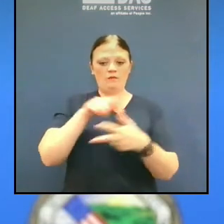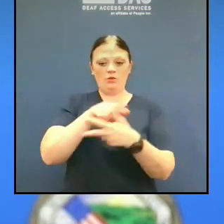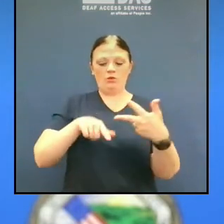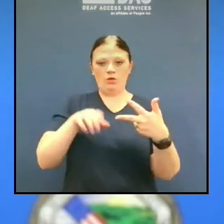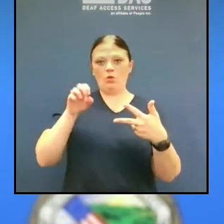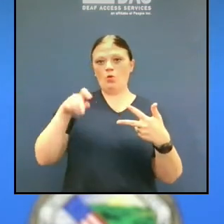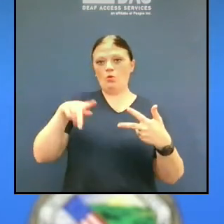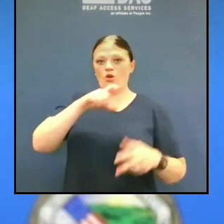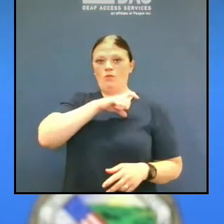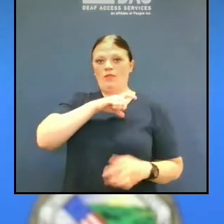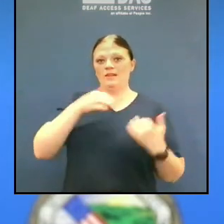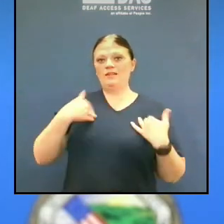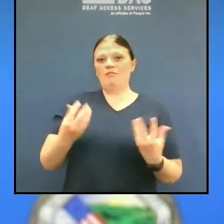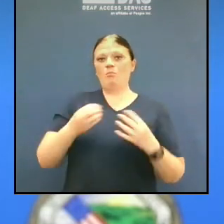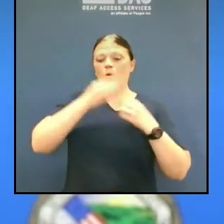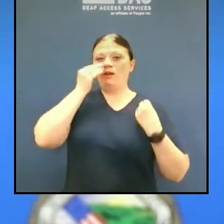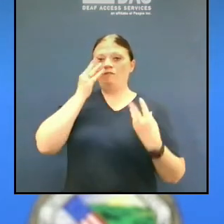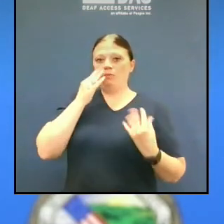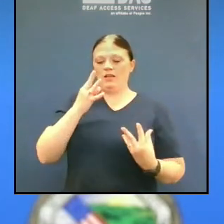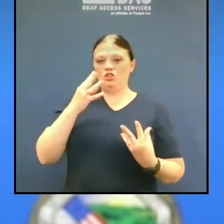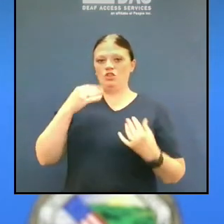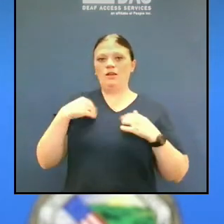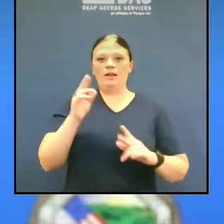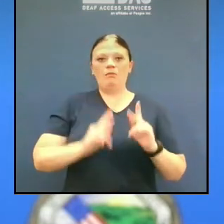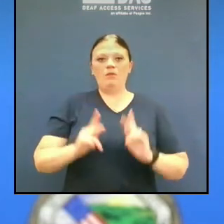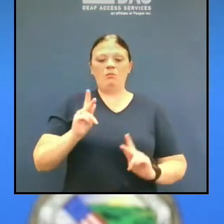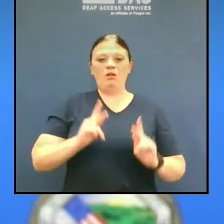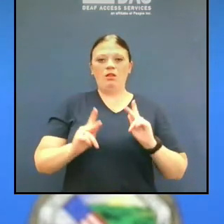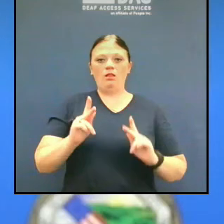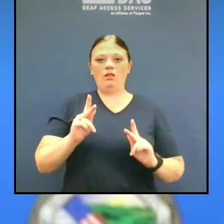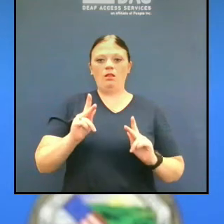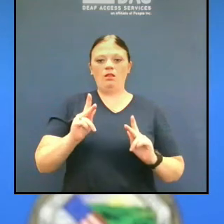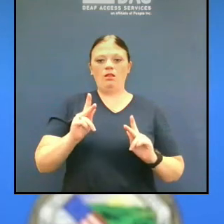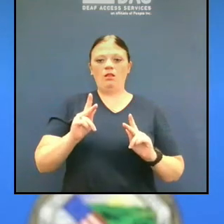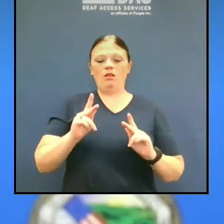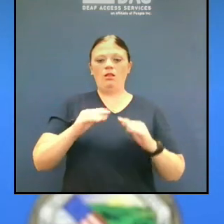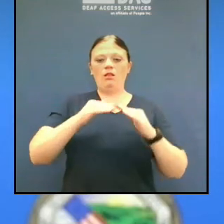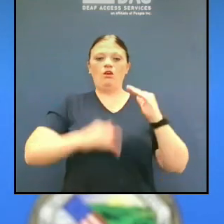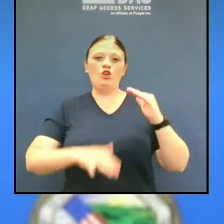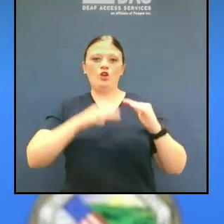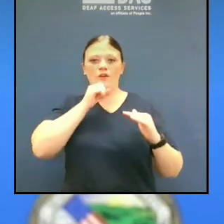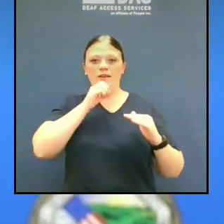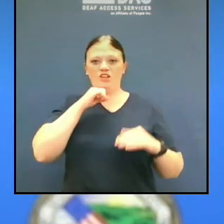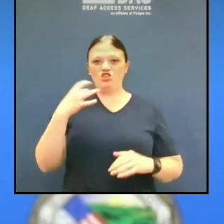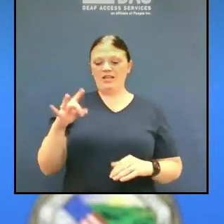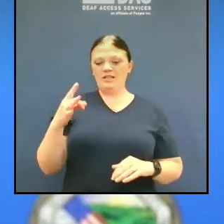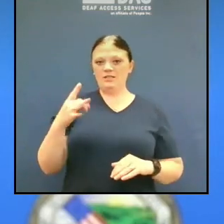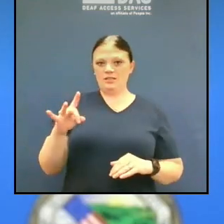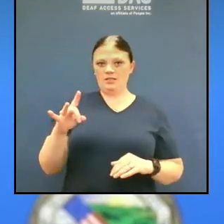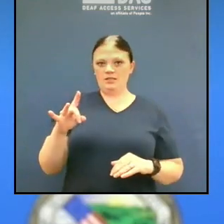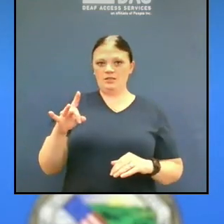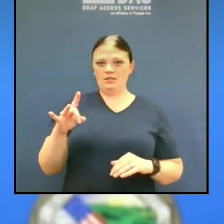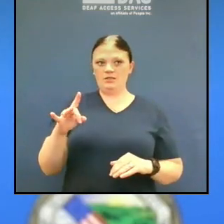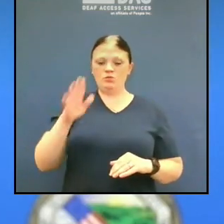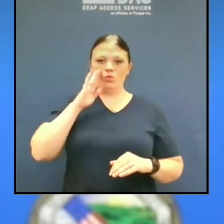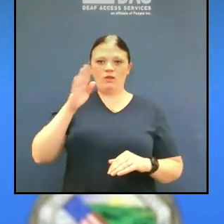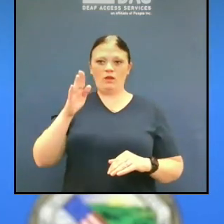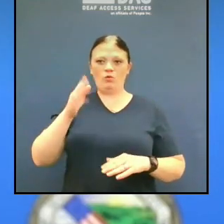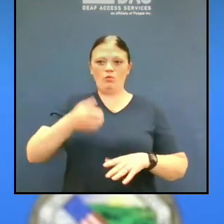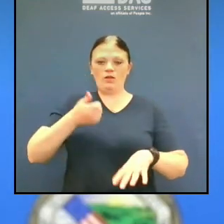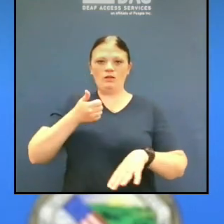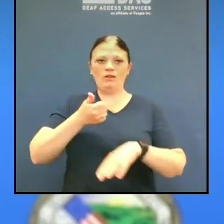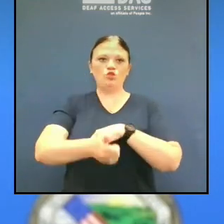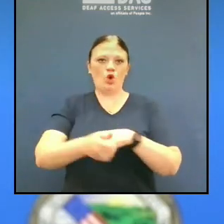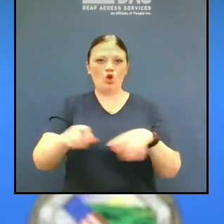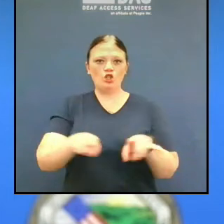Park Police has more information. There were individuals who were under the age of 18, so they will be treated as children.